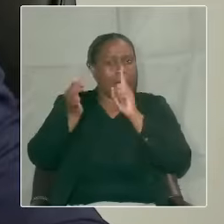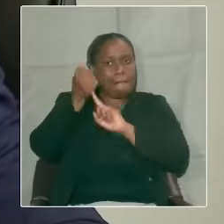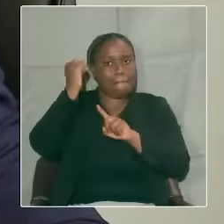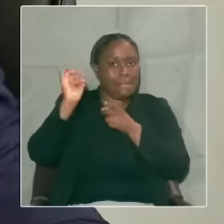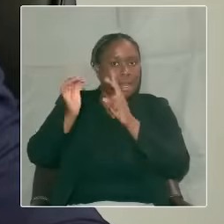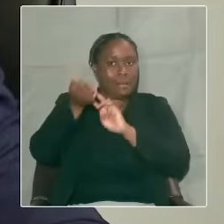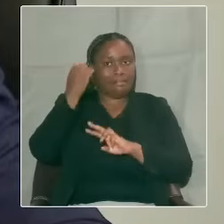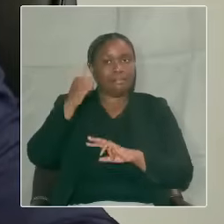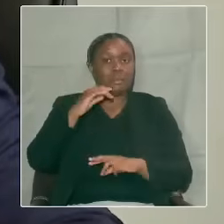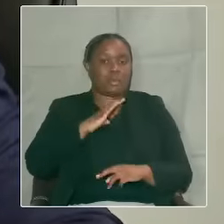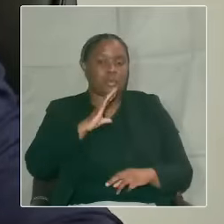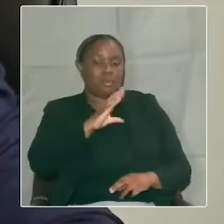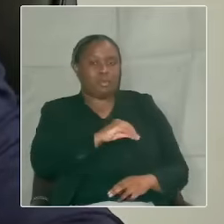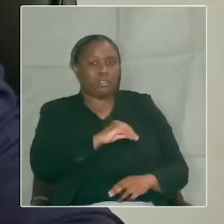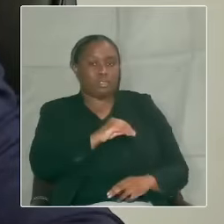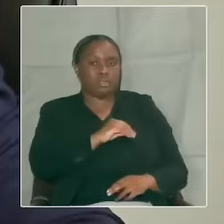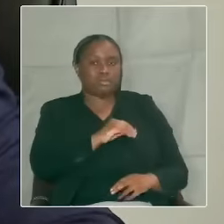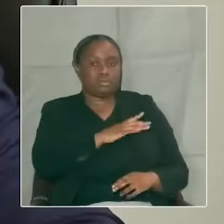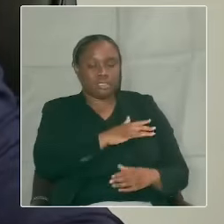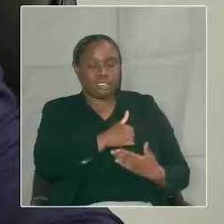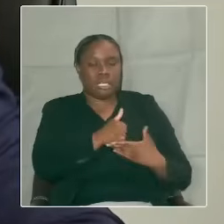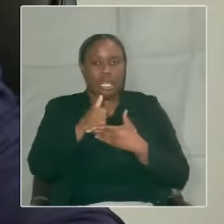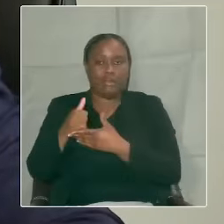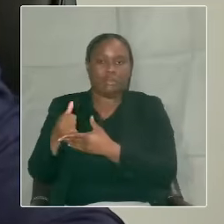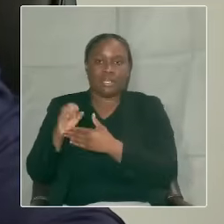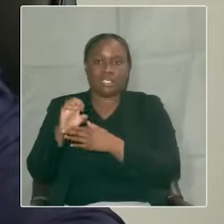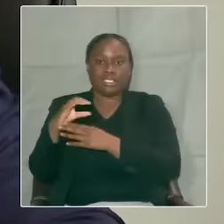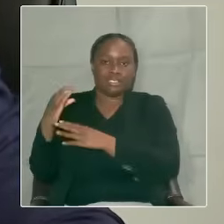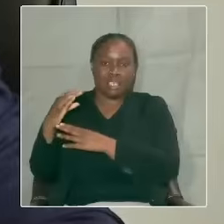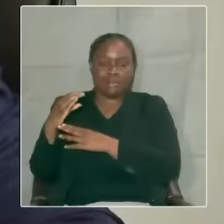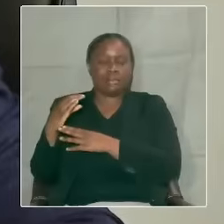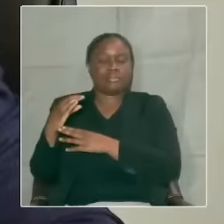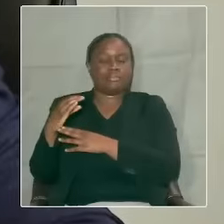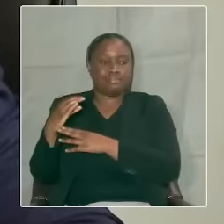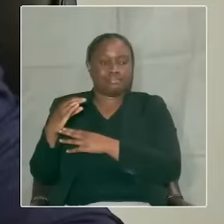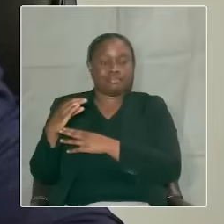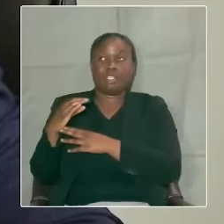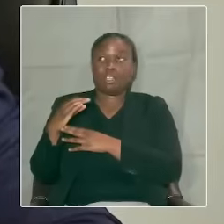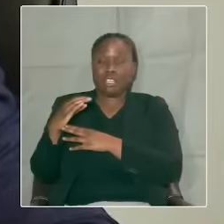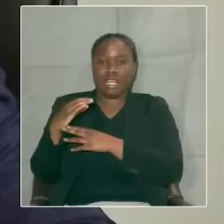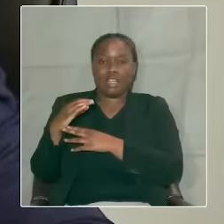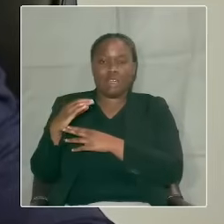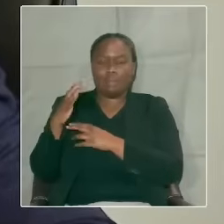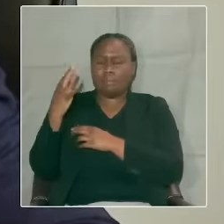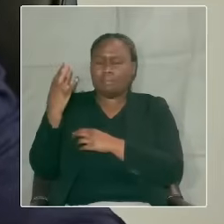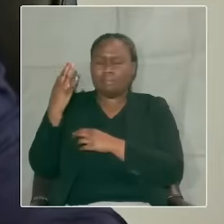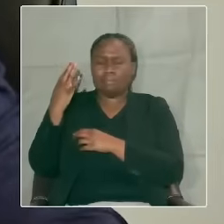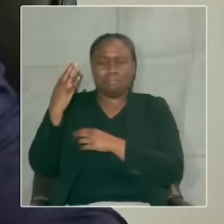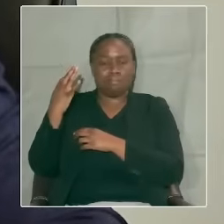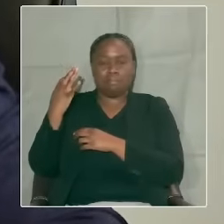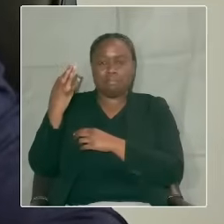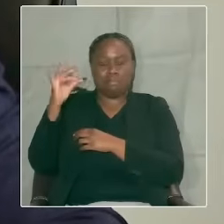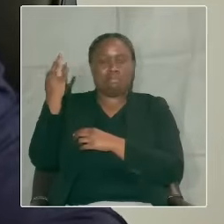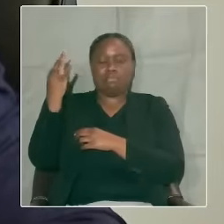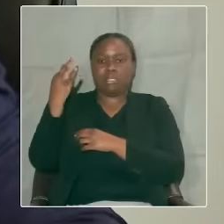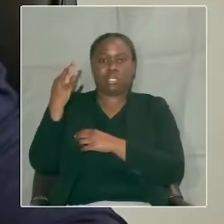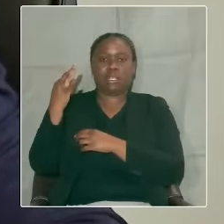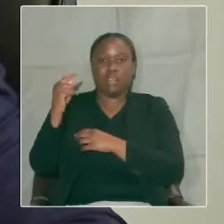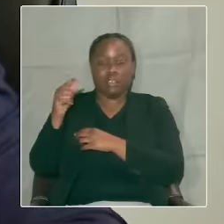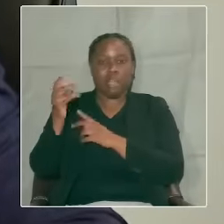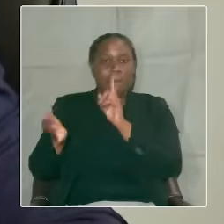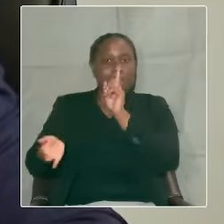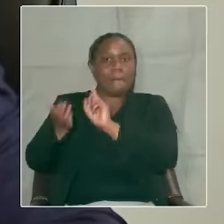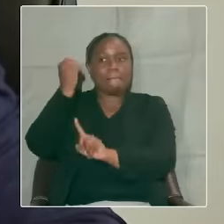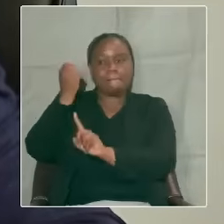Then we ask that they assist in the Eastern Cape. And indeed, within a short space of time, they were